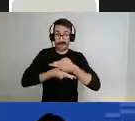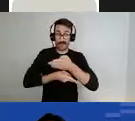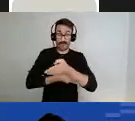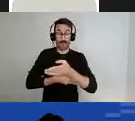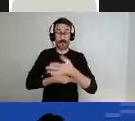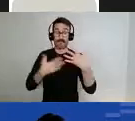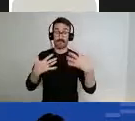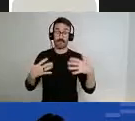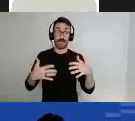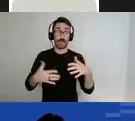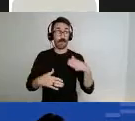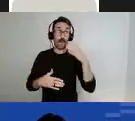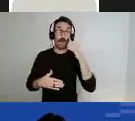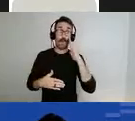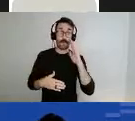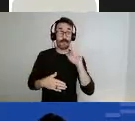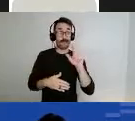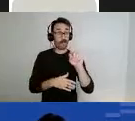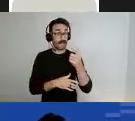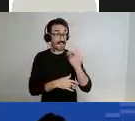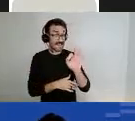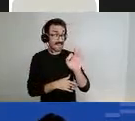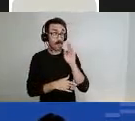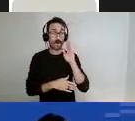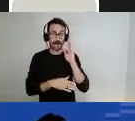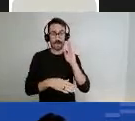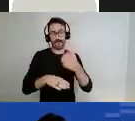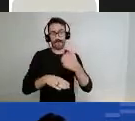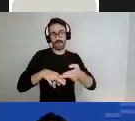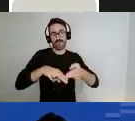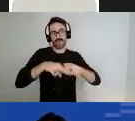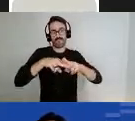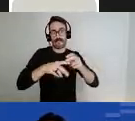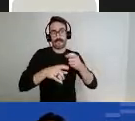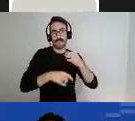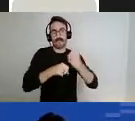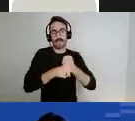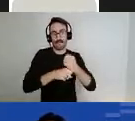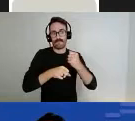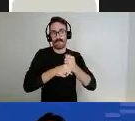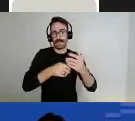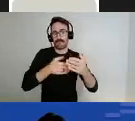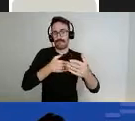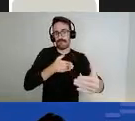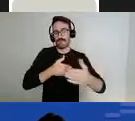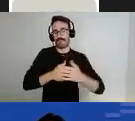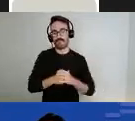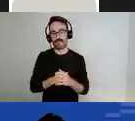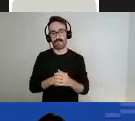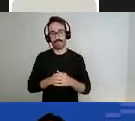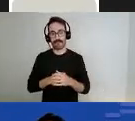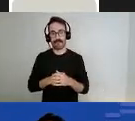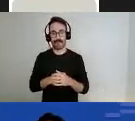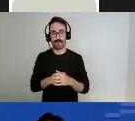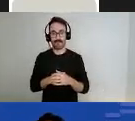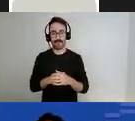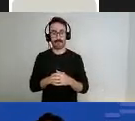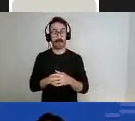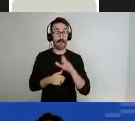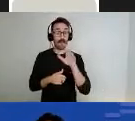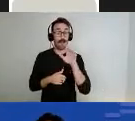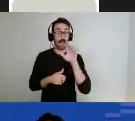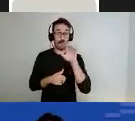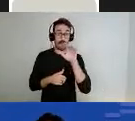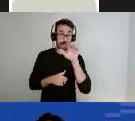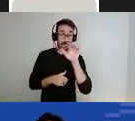number is going to continually rise as the years go by. And so keeping all that in